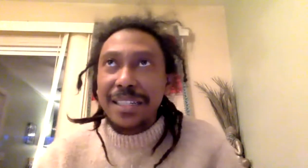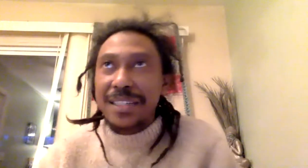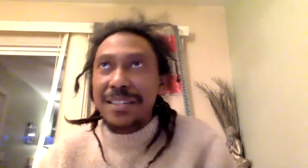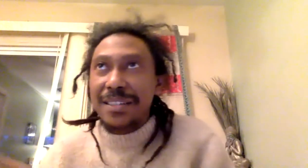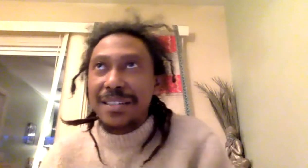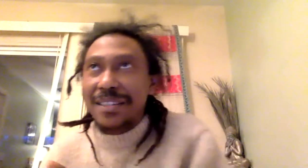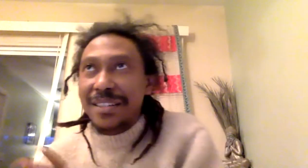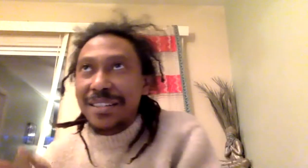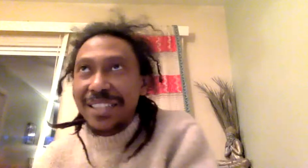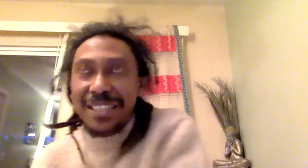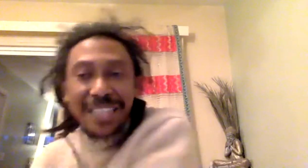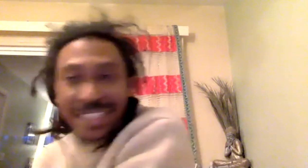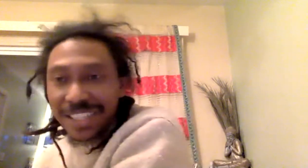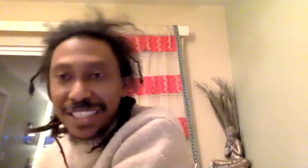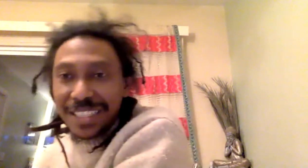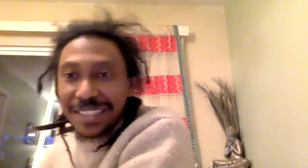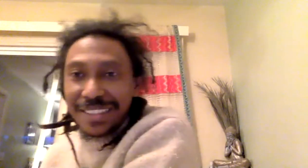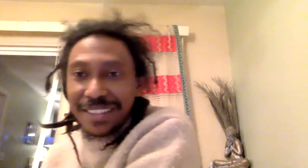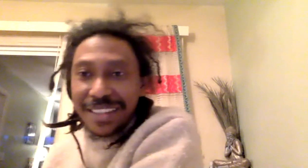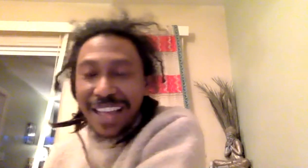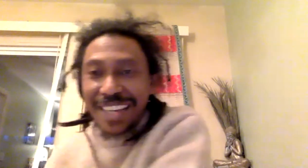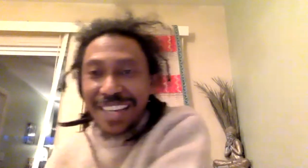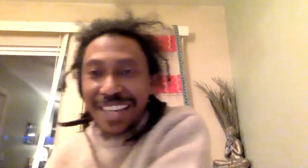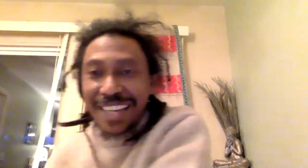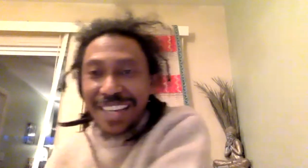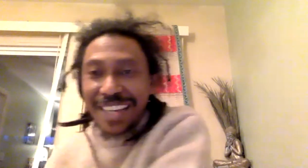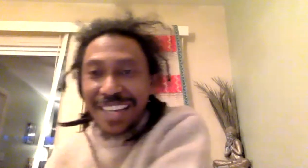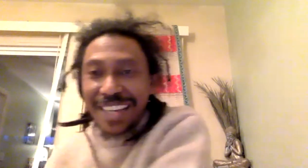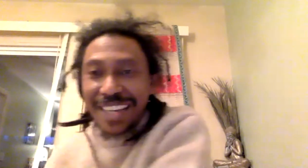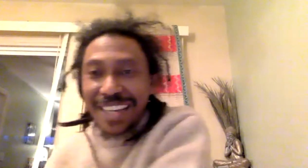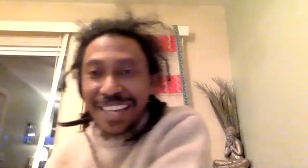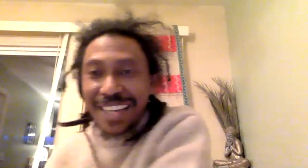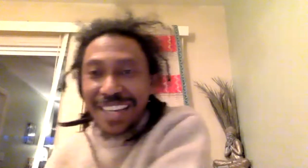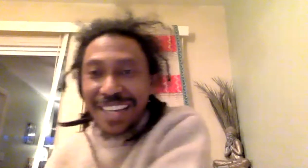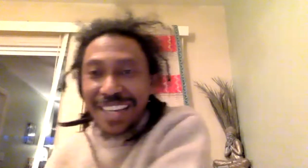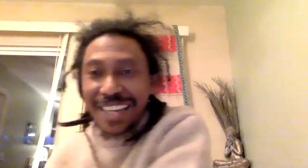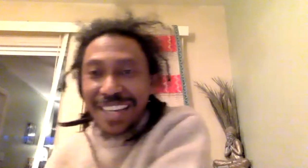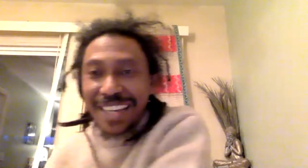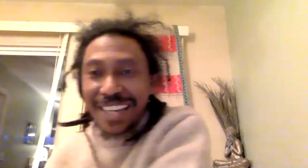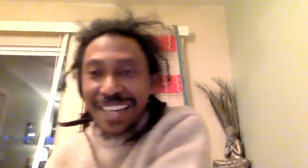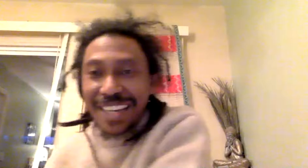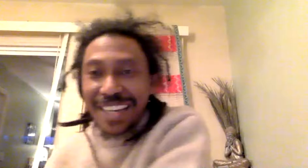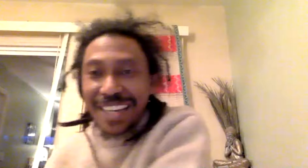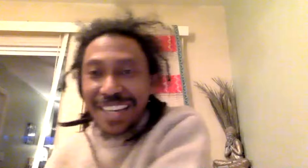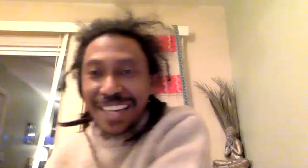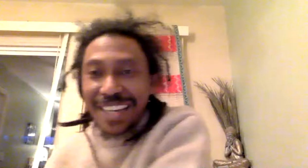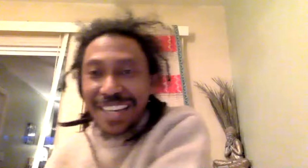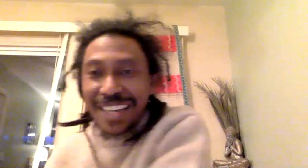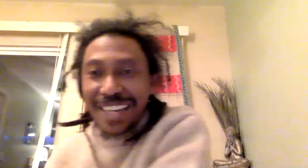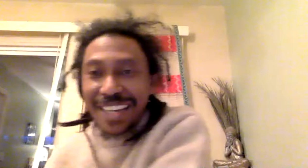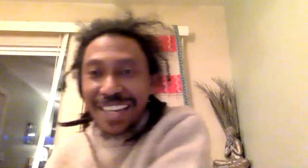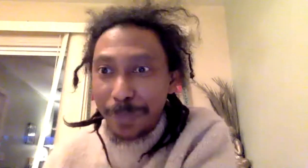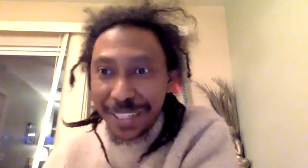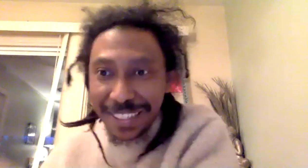And little literally, I got a response, email response from